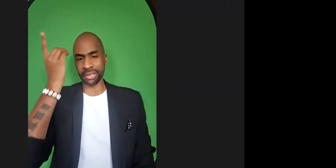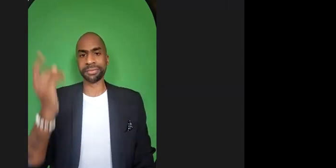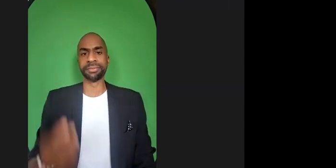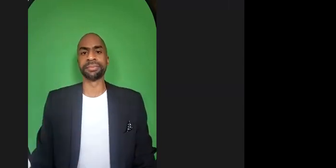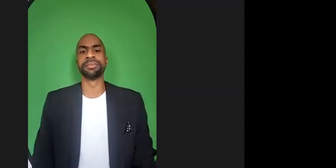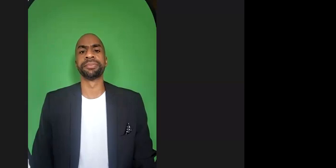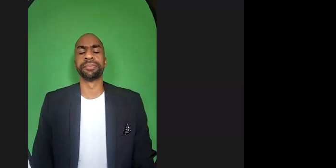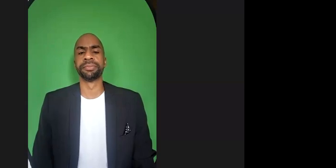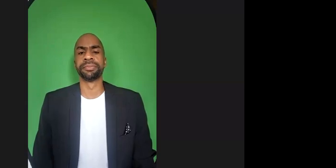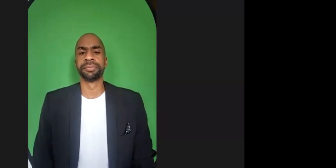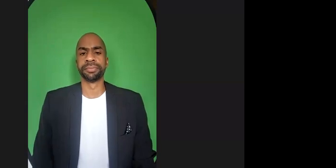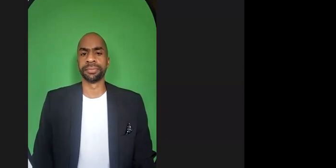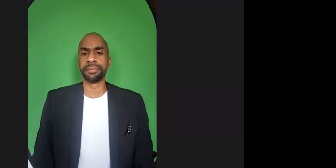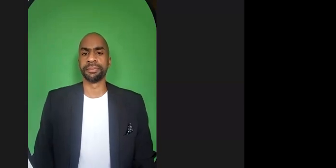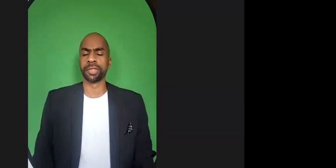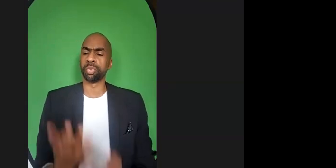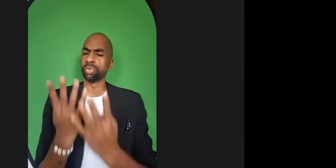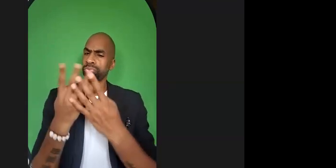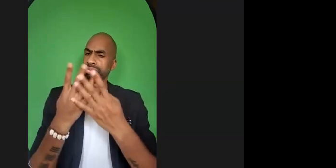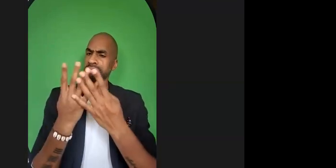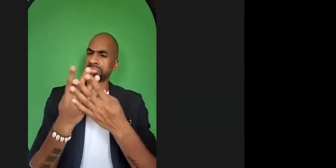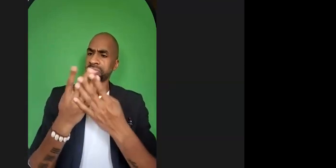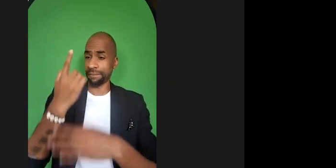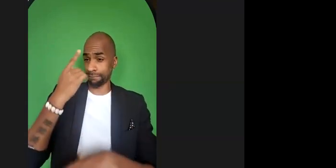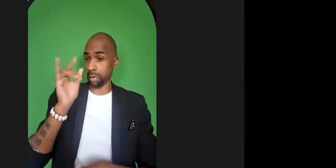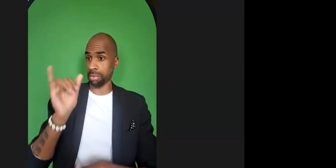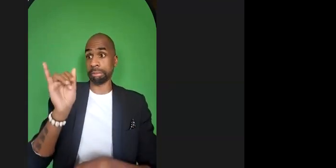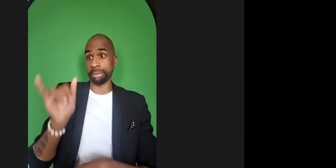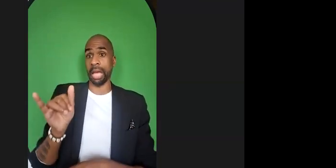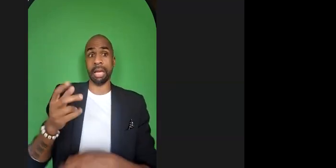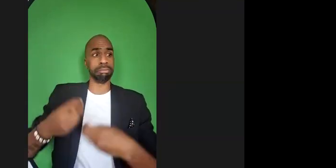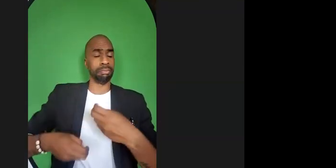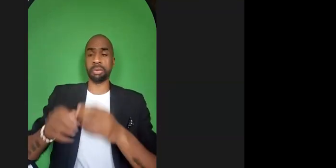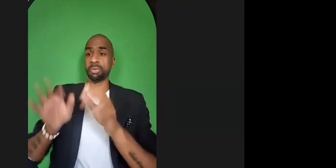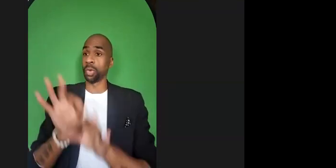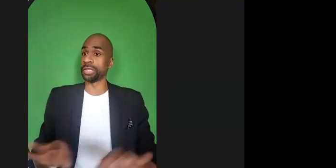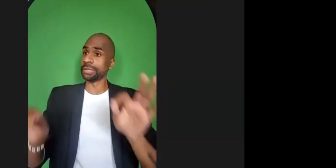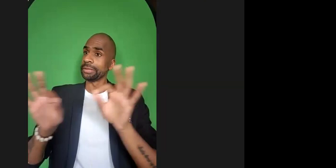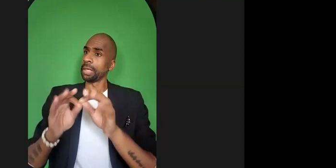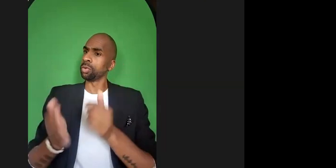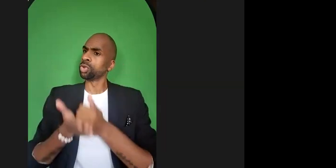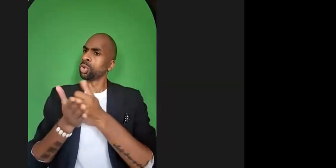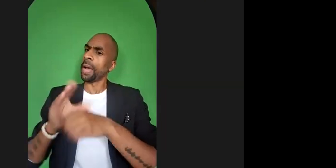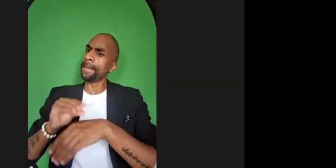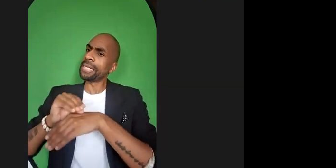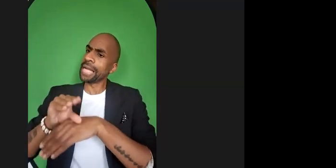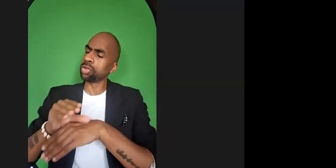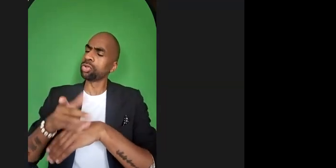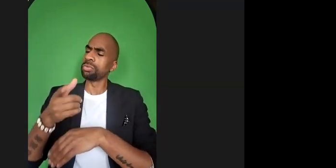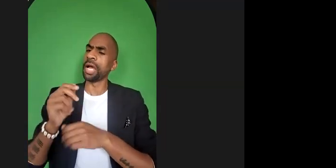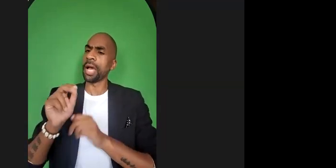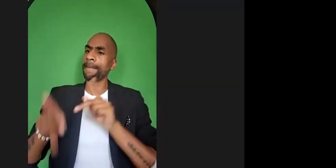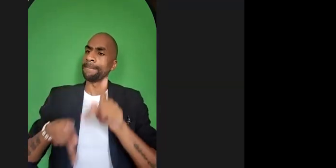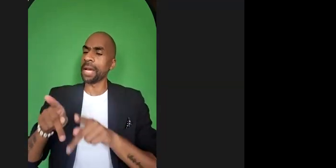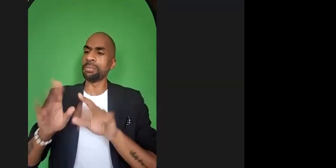that, and because that's a really important issue to kind of help counsel people and family members about and help them figure out